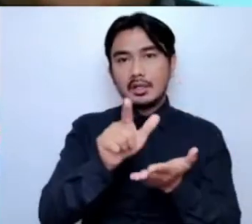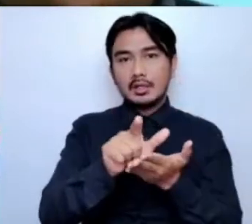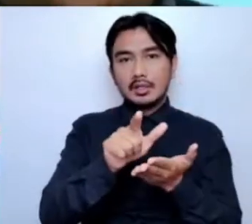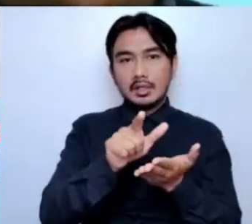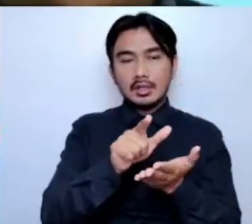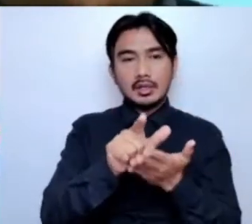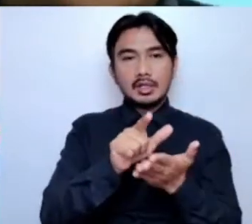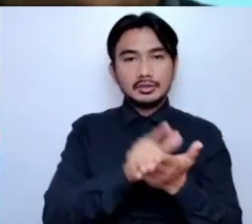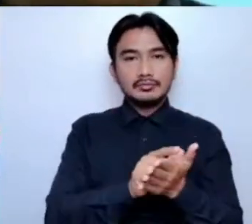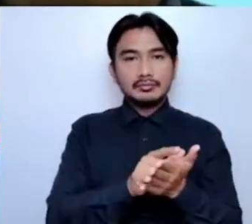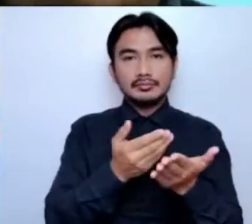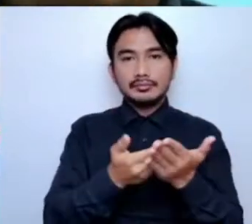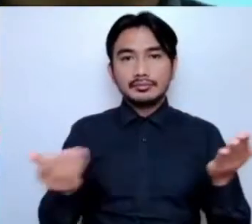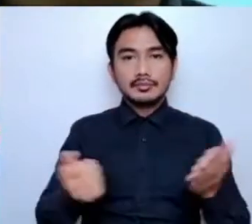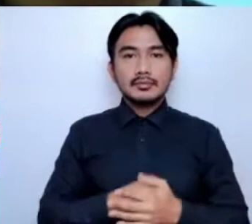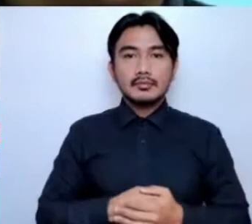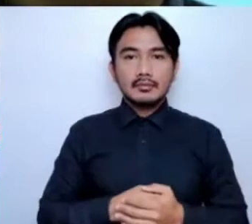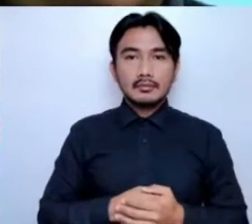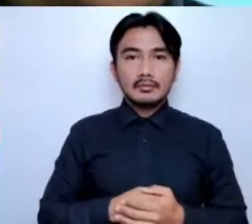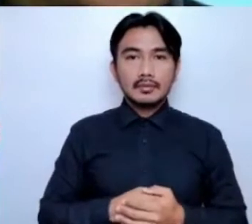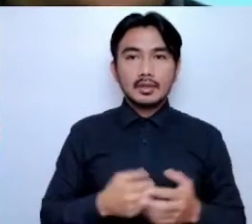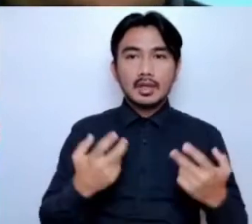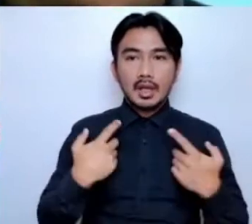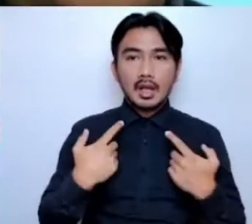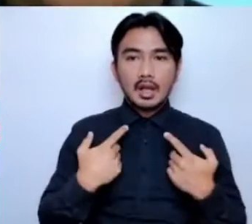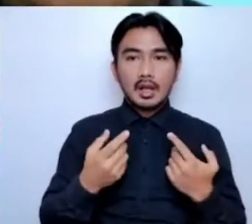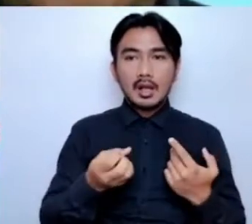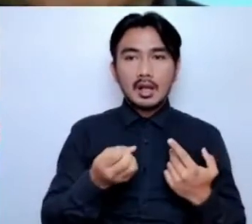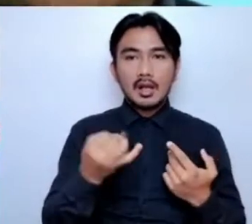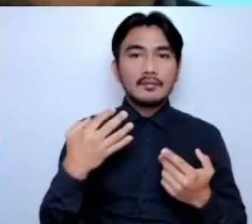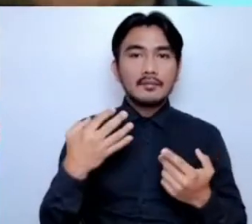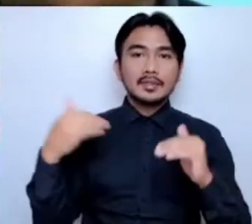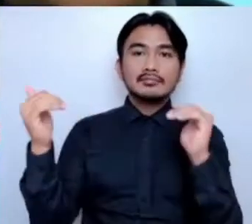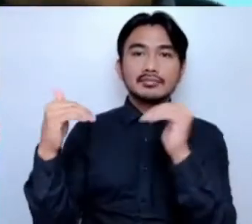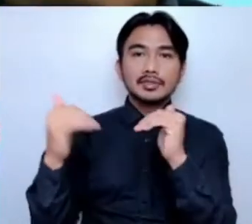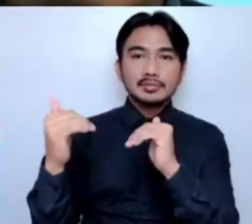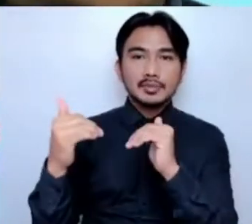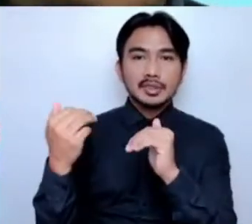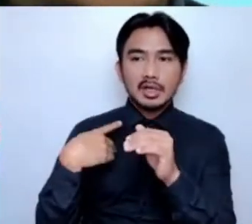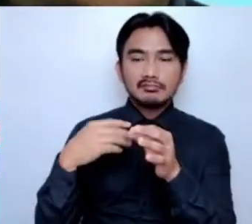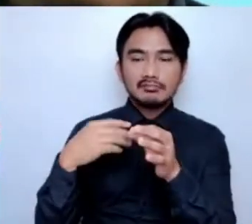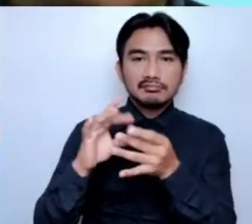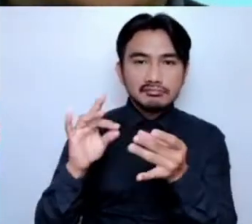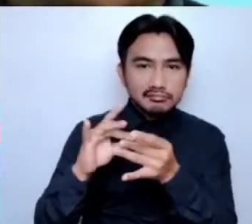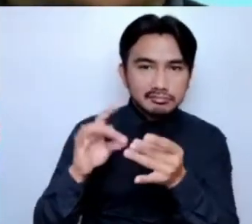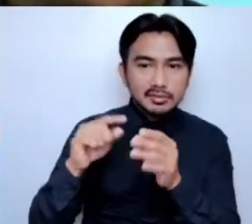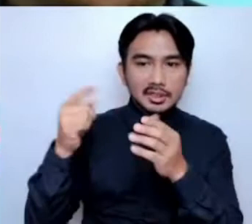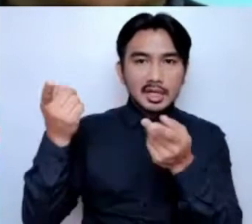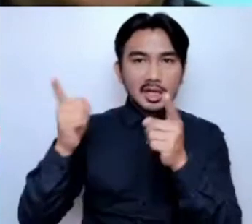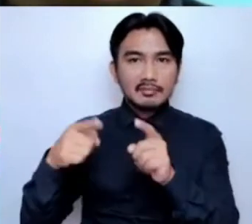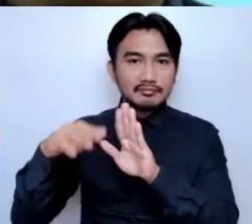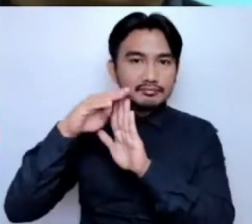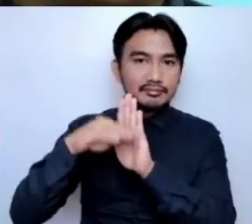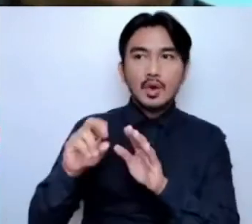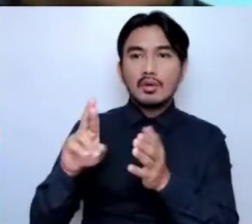to complement it, though, with minutes of FGD with fellow mentors or minutes of coaching and mentoring sessions with